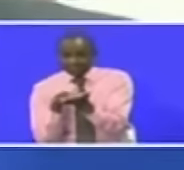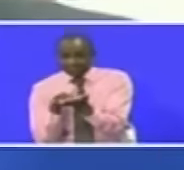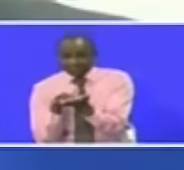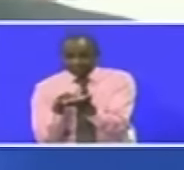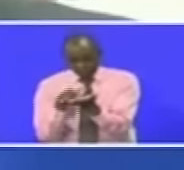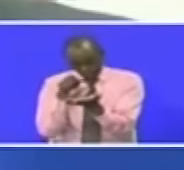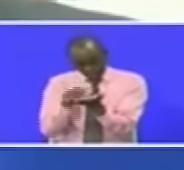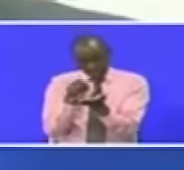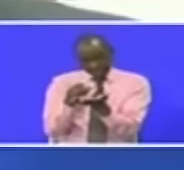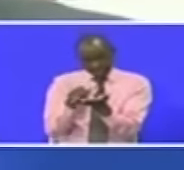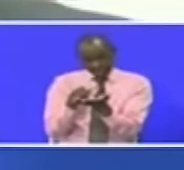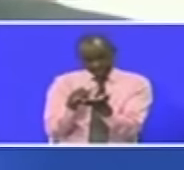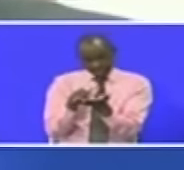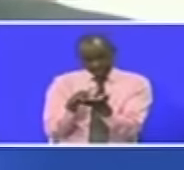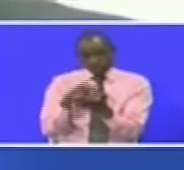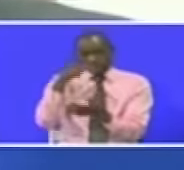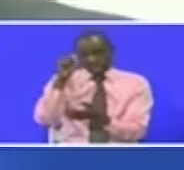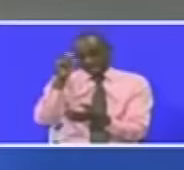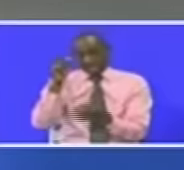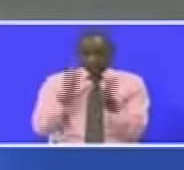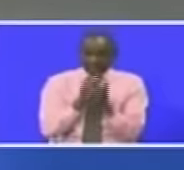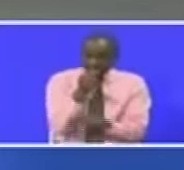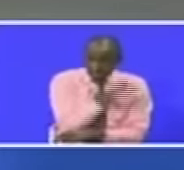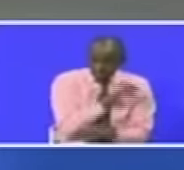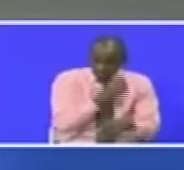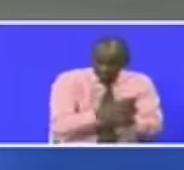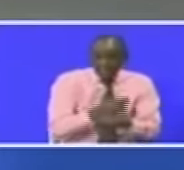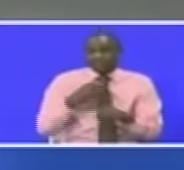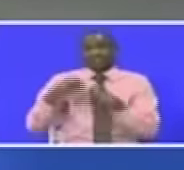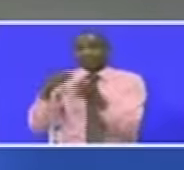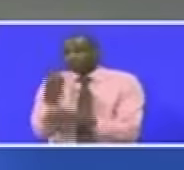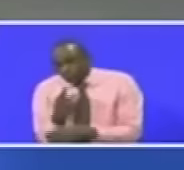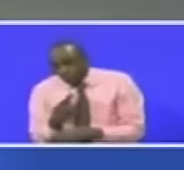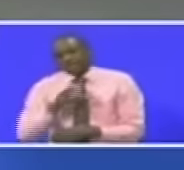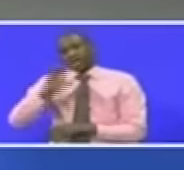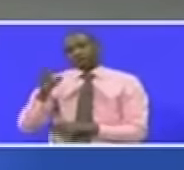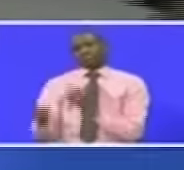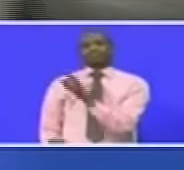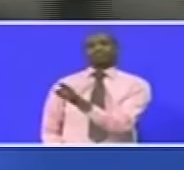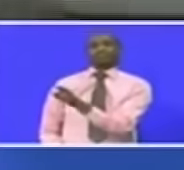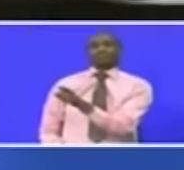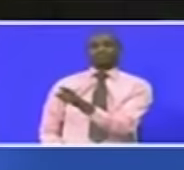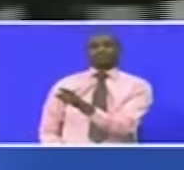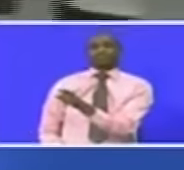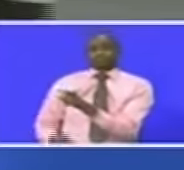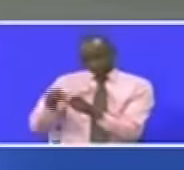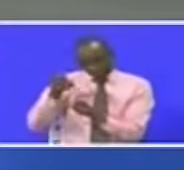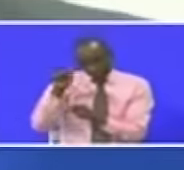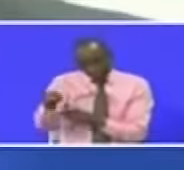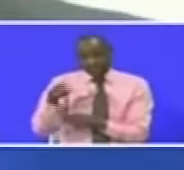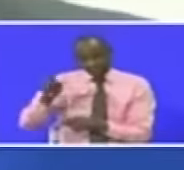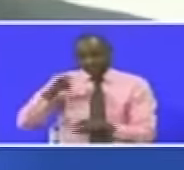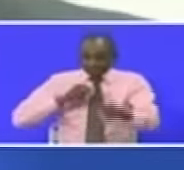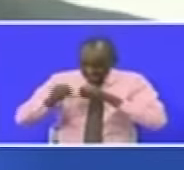were being assigned to Kera and Kura, all those funds are supposed to come to the county government so that